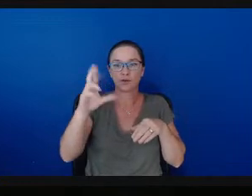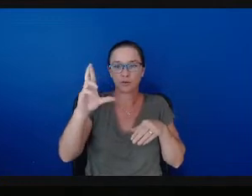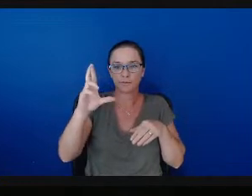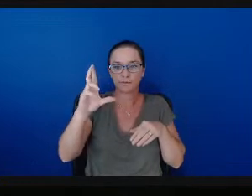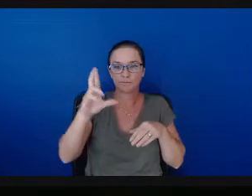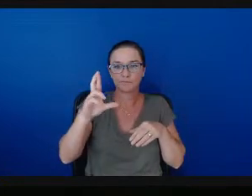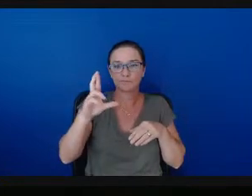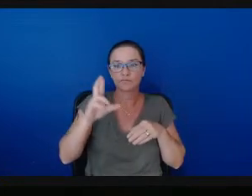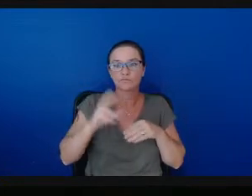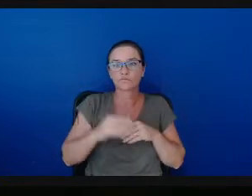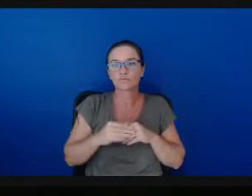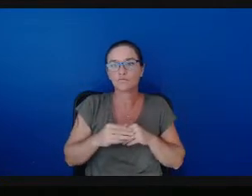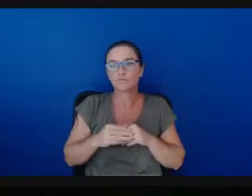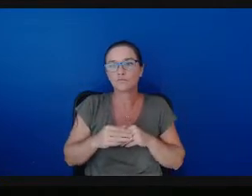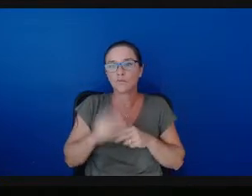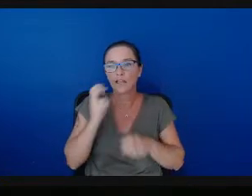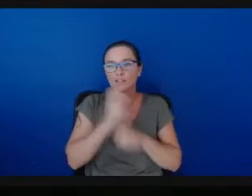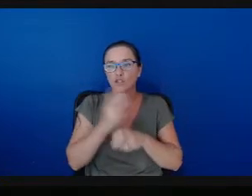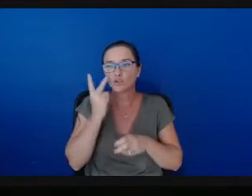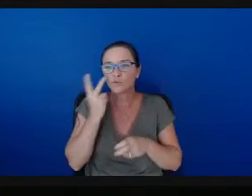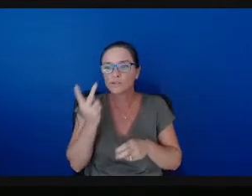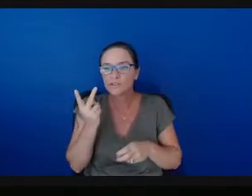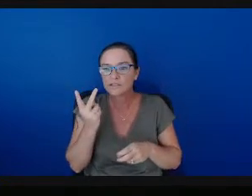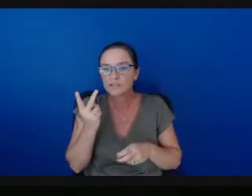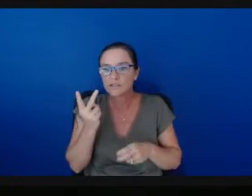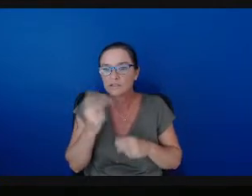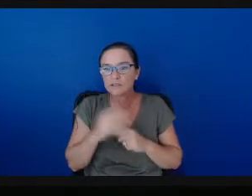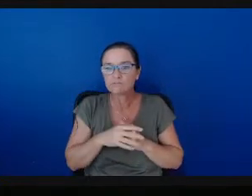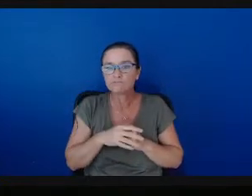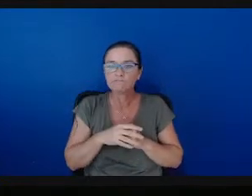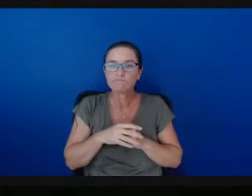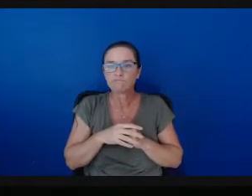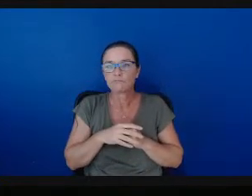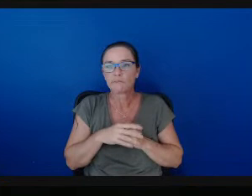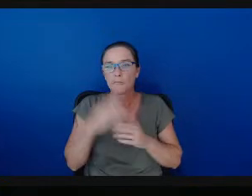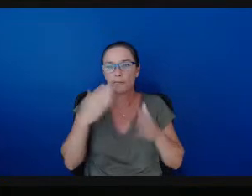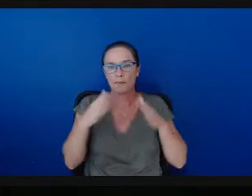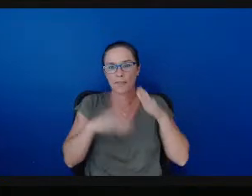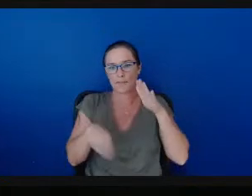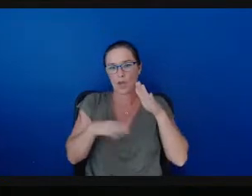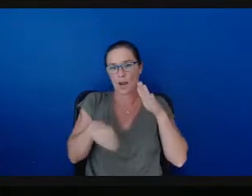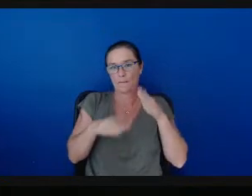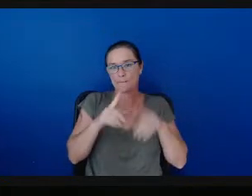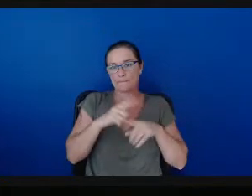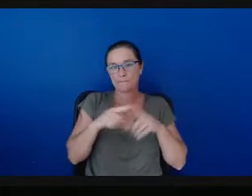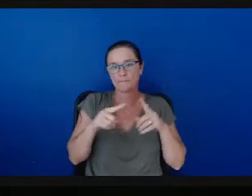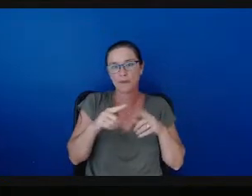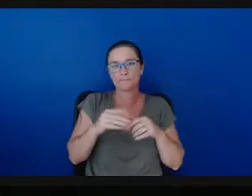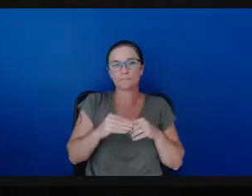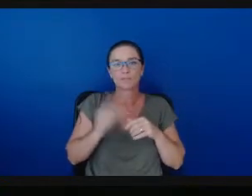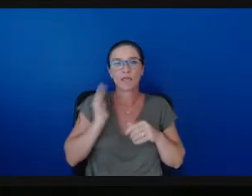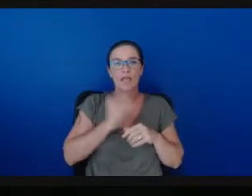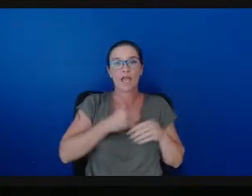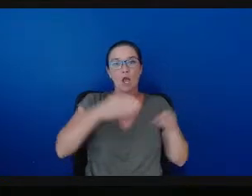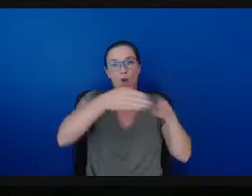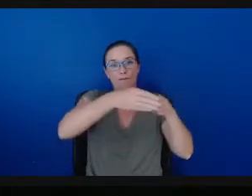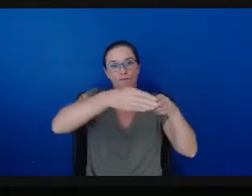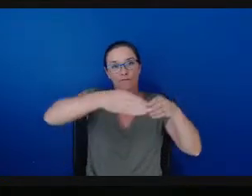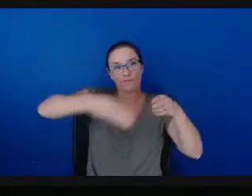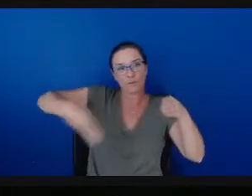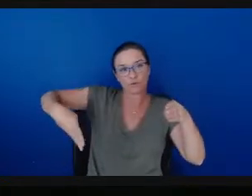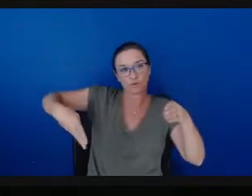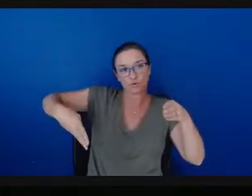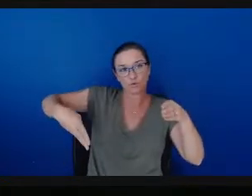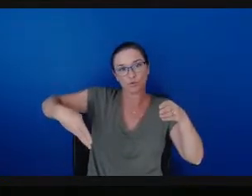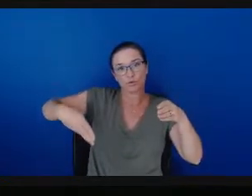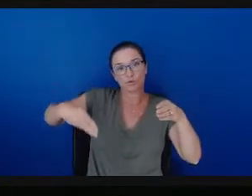Is that it right there? It's hard to tell. I think it might be, it might be the bottom here, right? And the crack, our fissure is cutting across it, right? We have a fissure